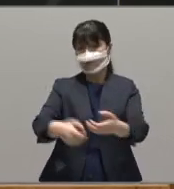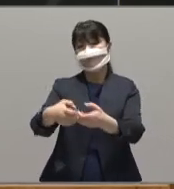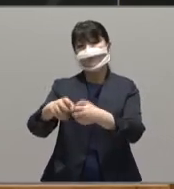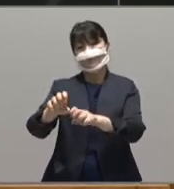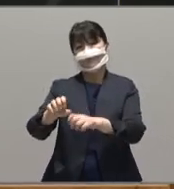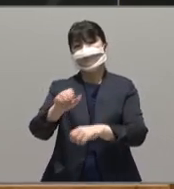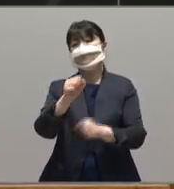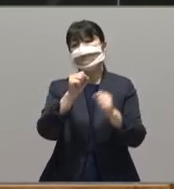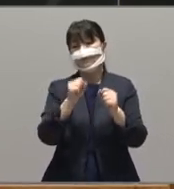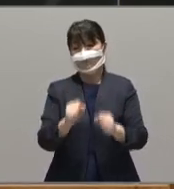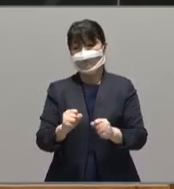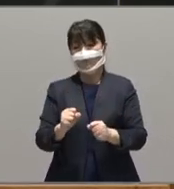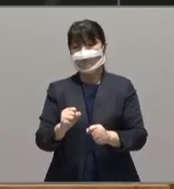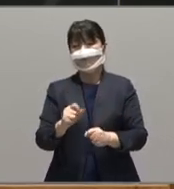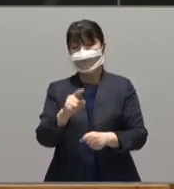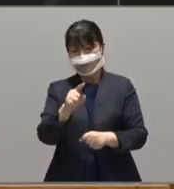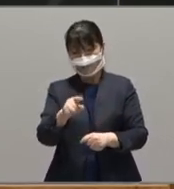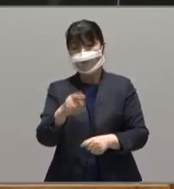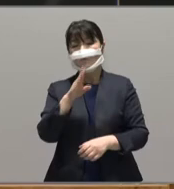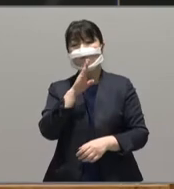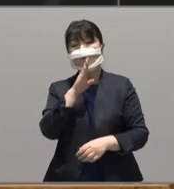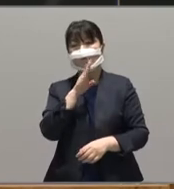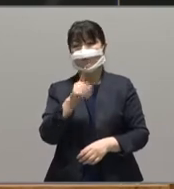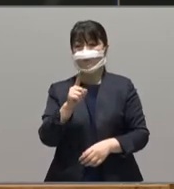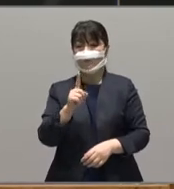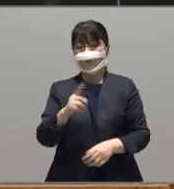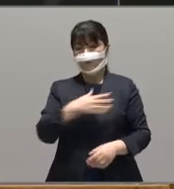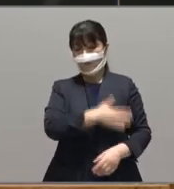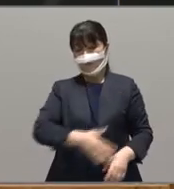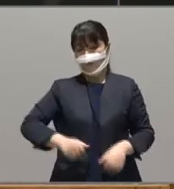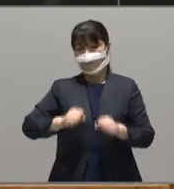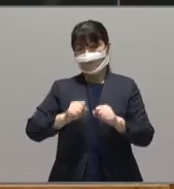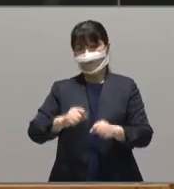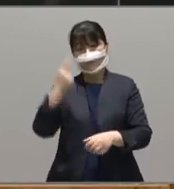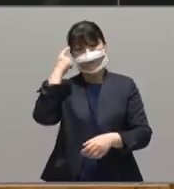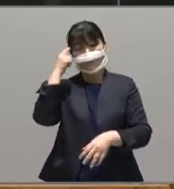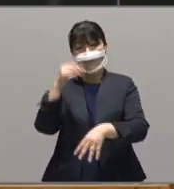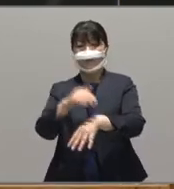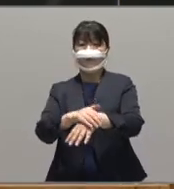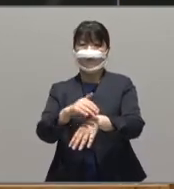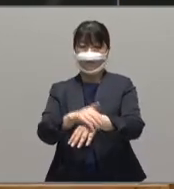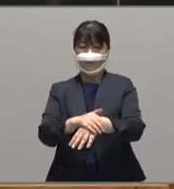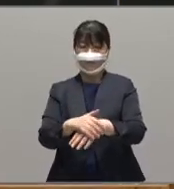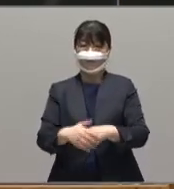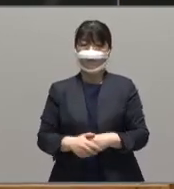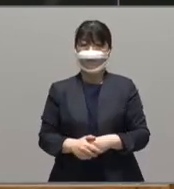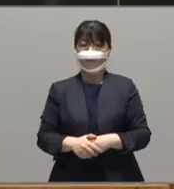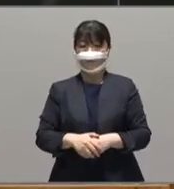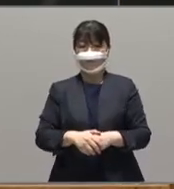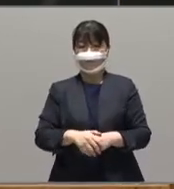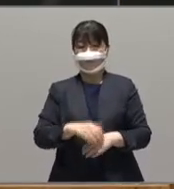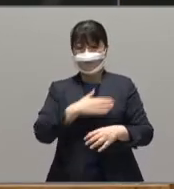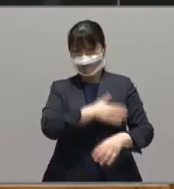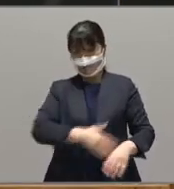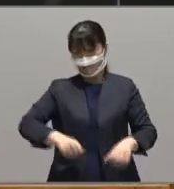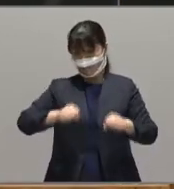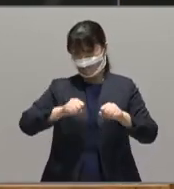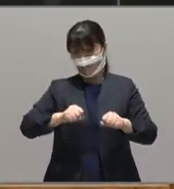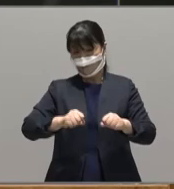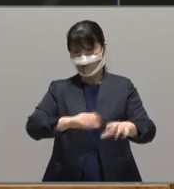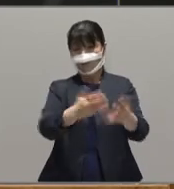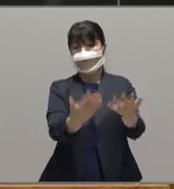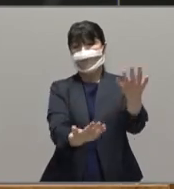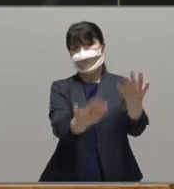of interaction, of course, animals are also part of that. That's really, truly the concept of one health. Healthy forest, and from